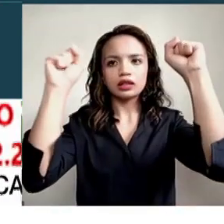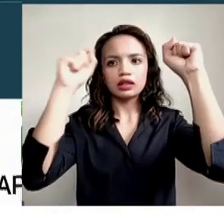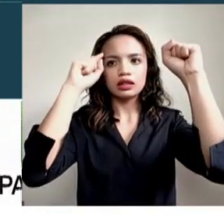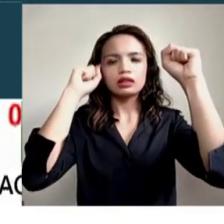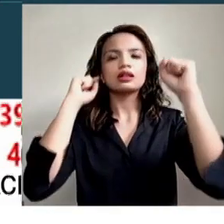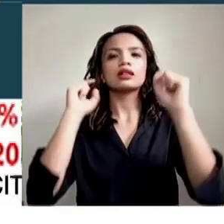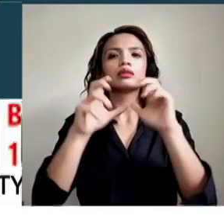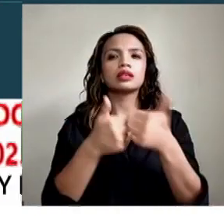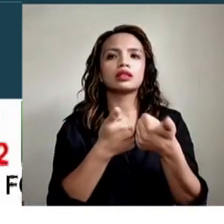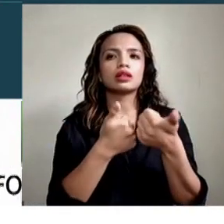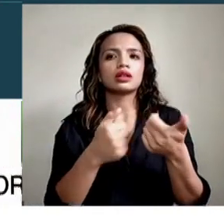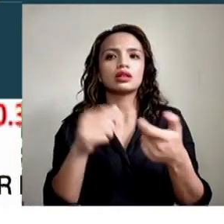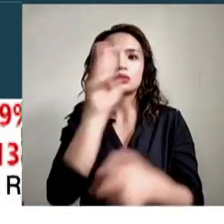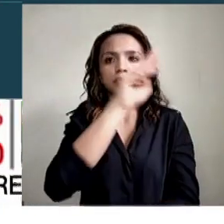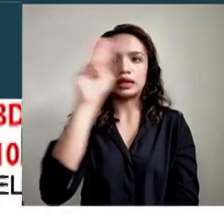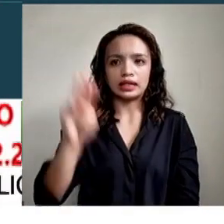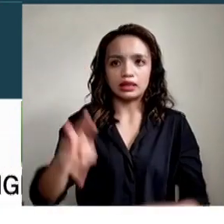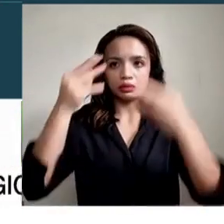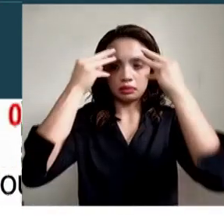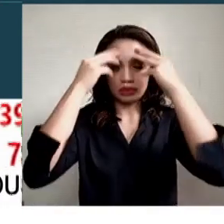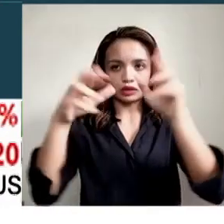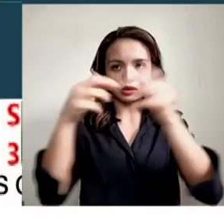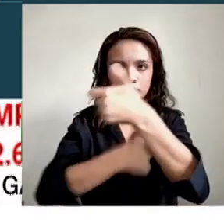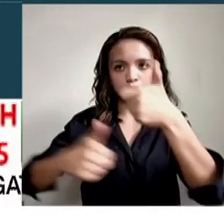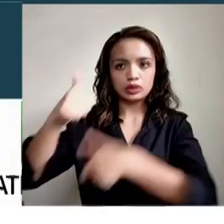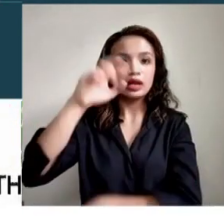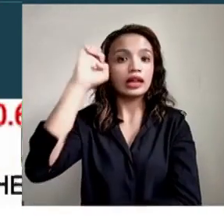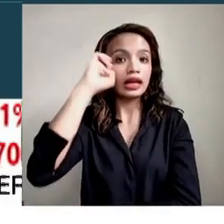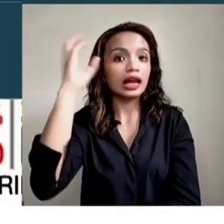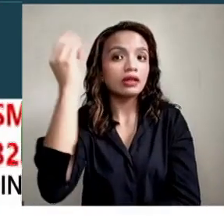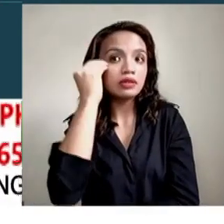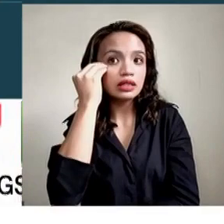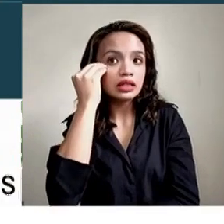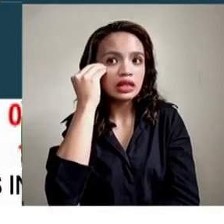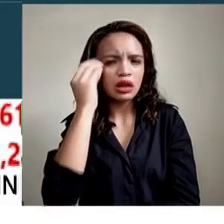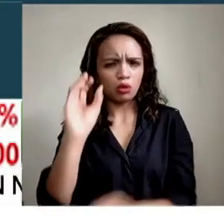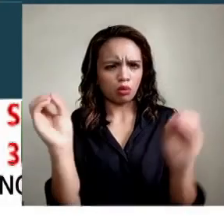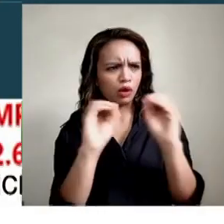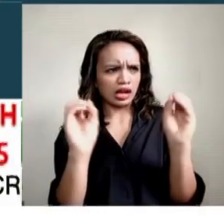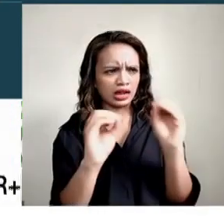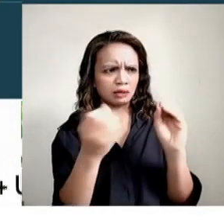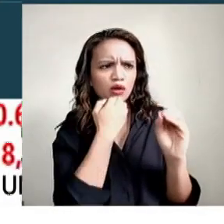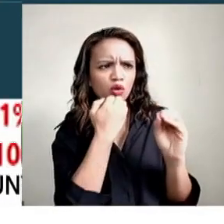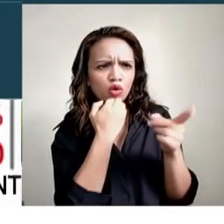But Metro Manila Mayor's Chairman Edwin Olivares sees nothing wrong with it.